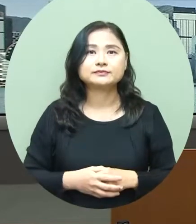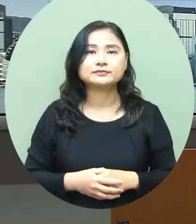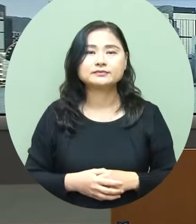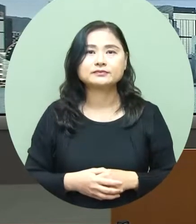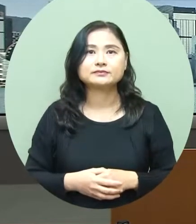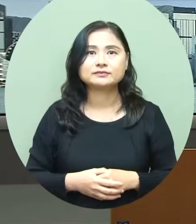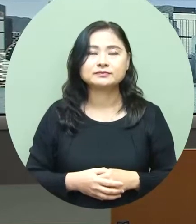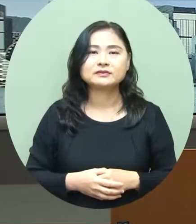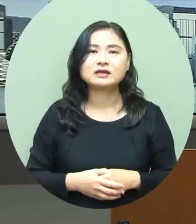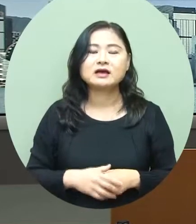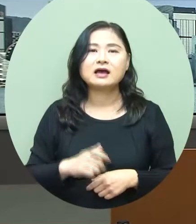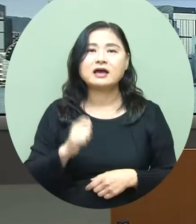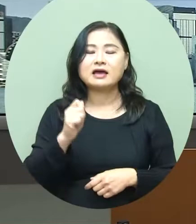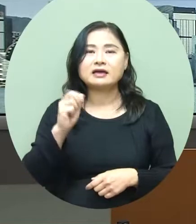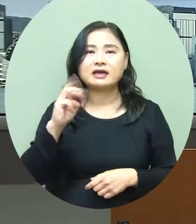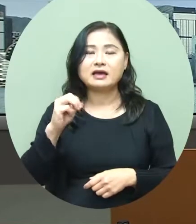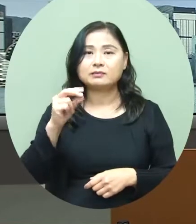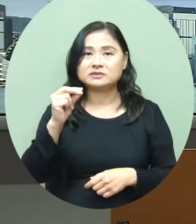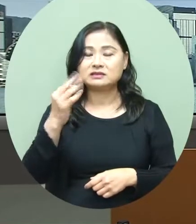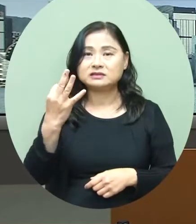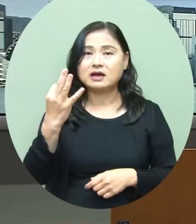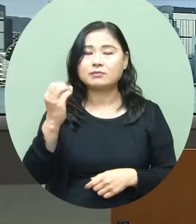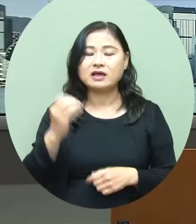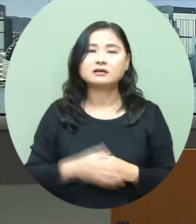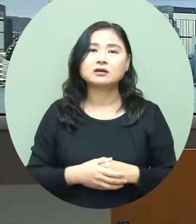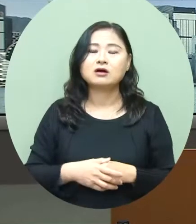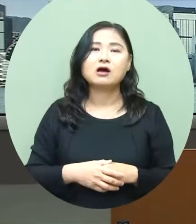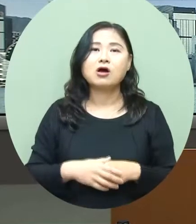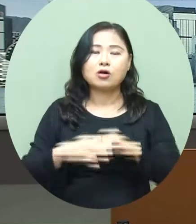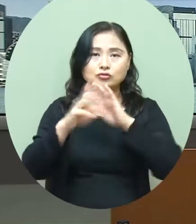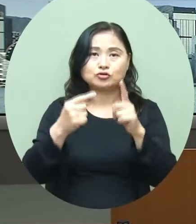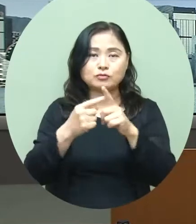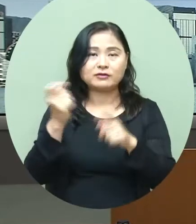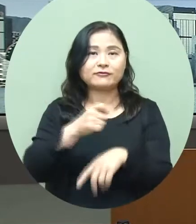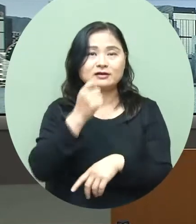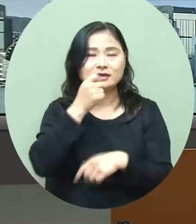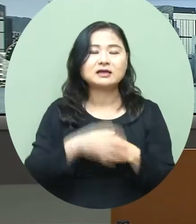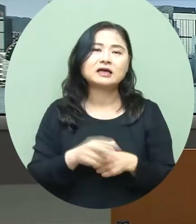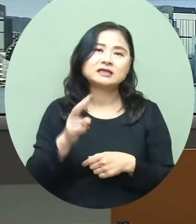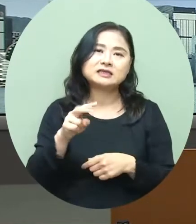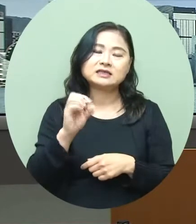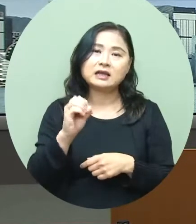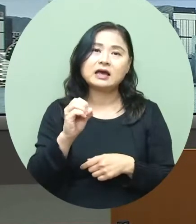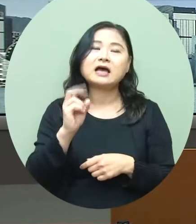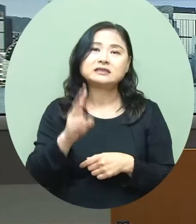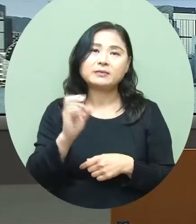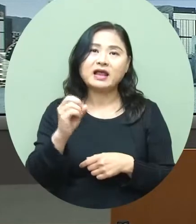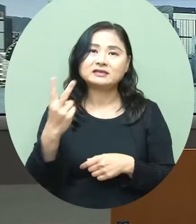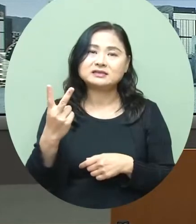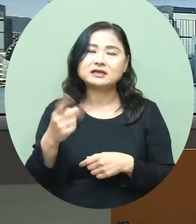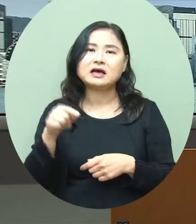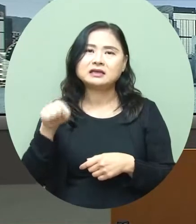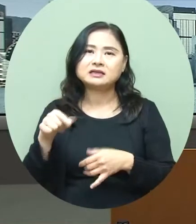gentleman over there, please. I'm from AM730. About the mass RAT testing exercise, you